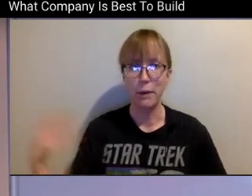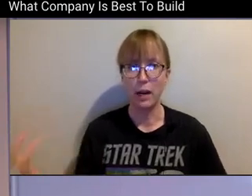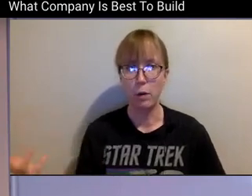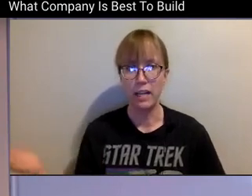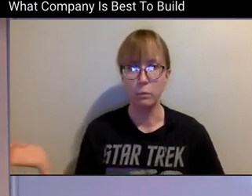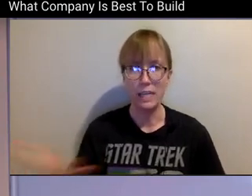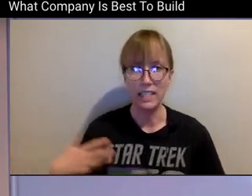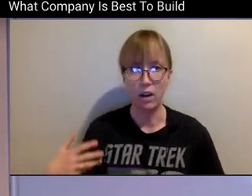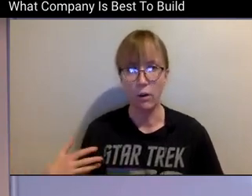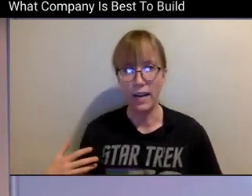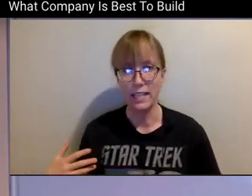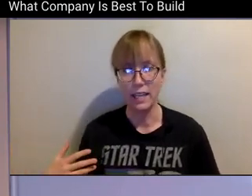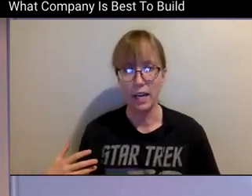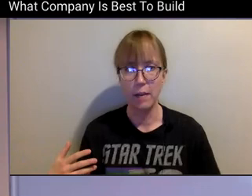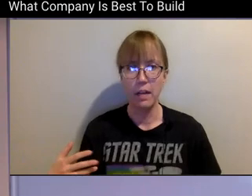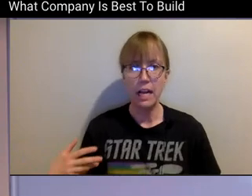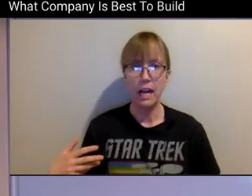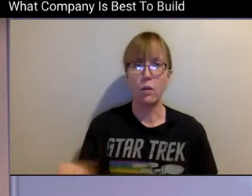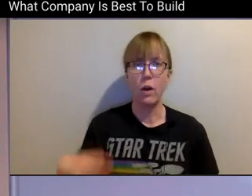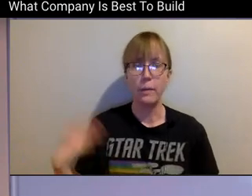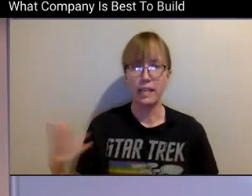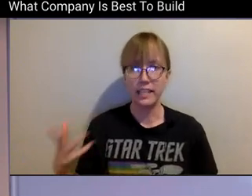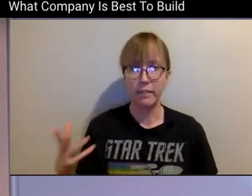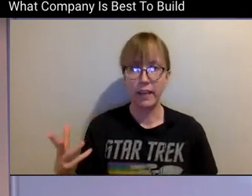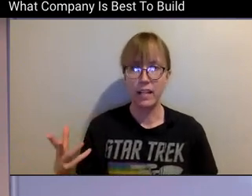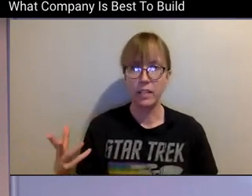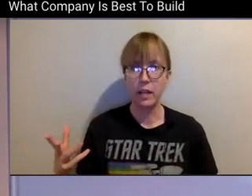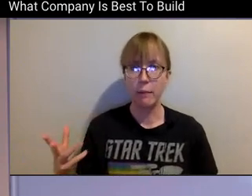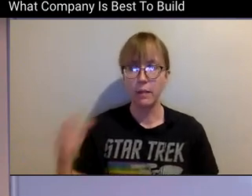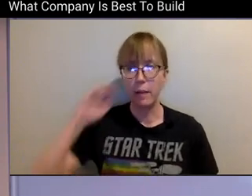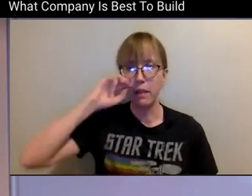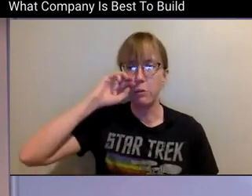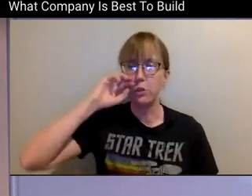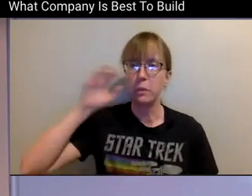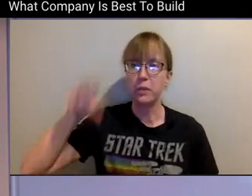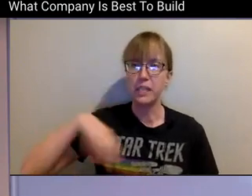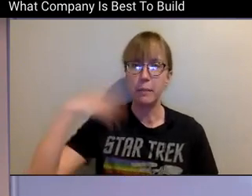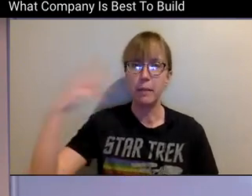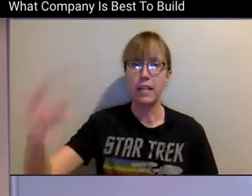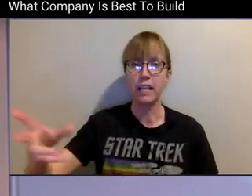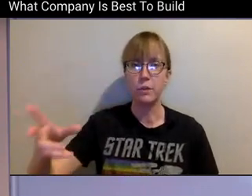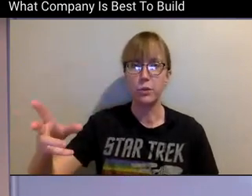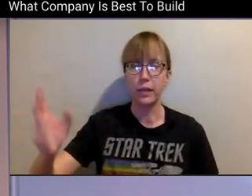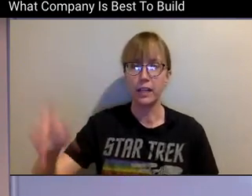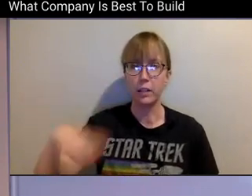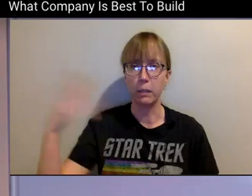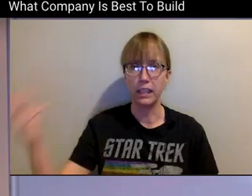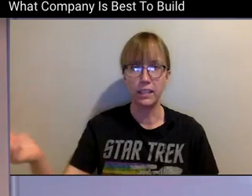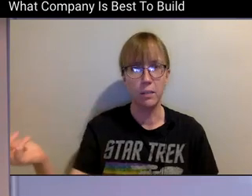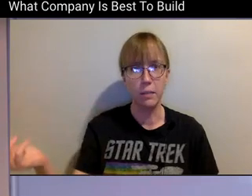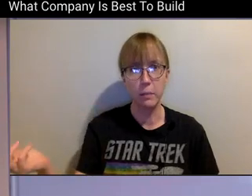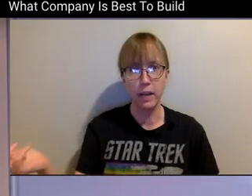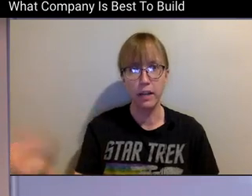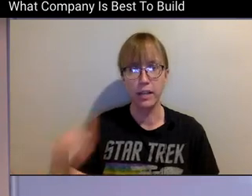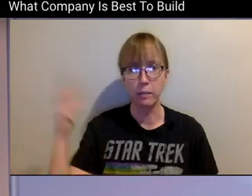why would I quit and waste all that time? And because of that, MLM distributors keep paying into like their monthly,